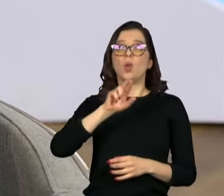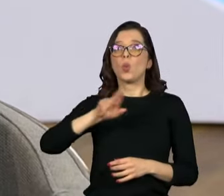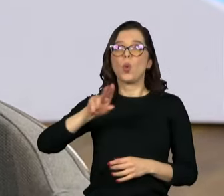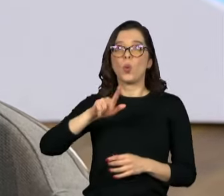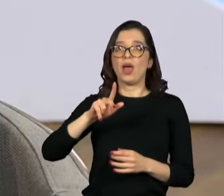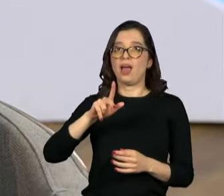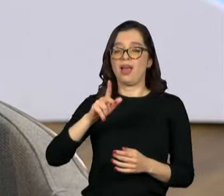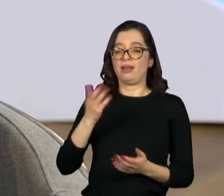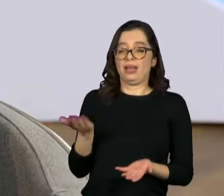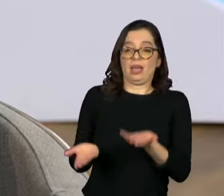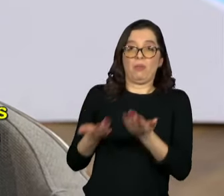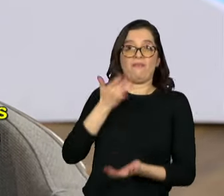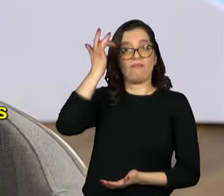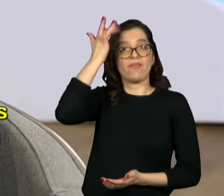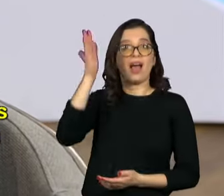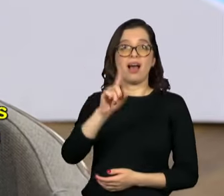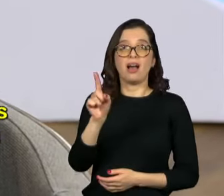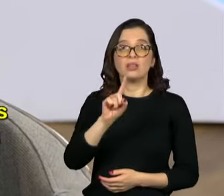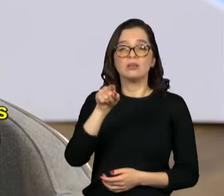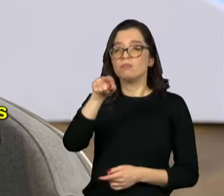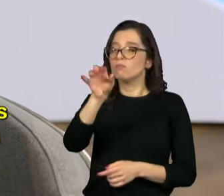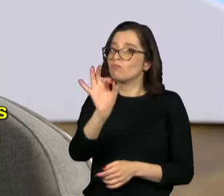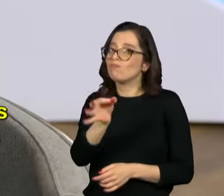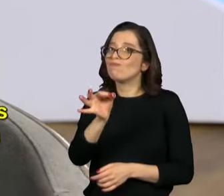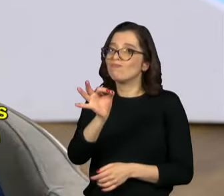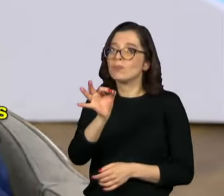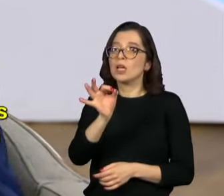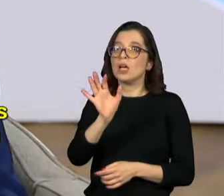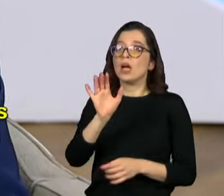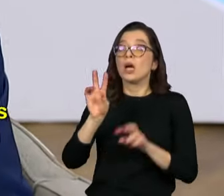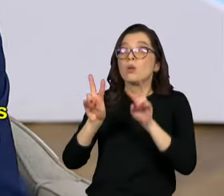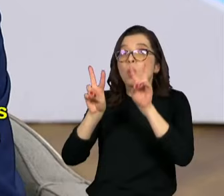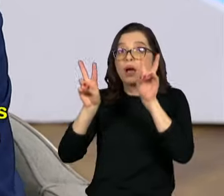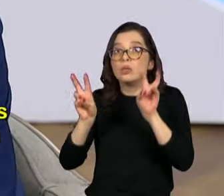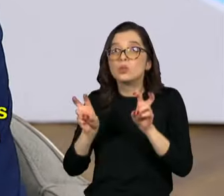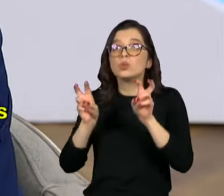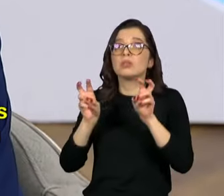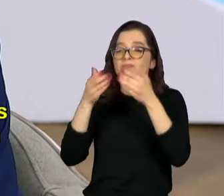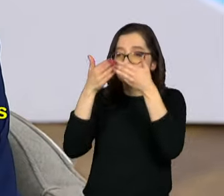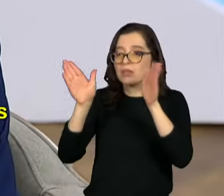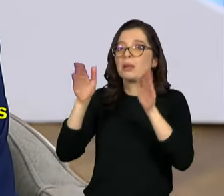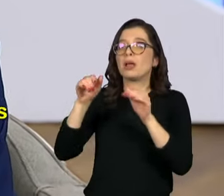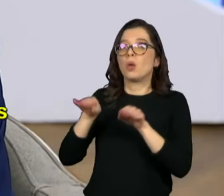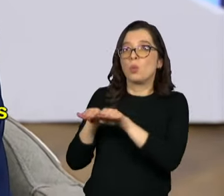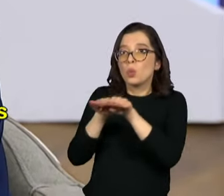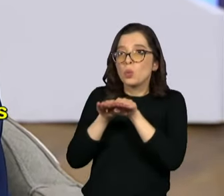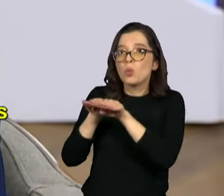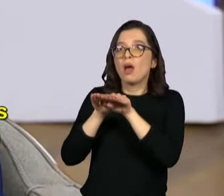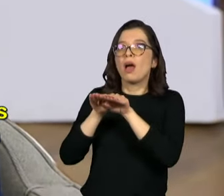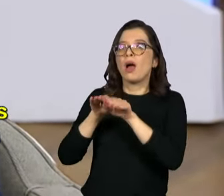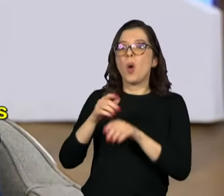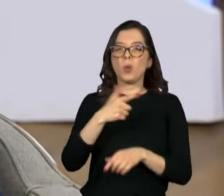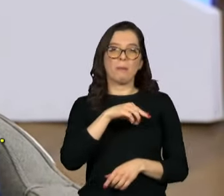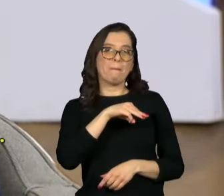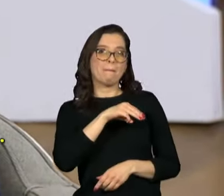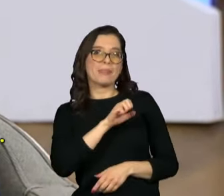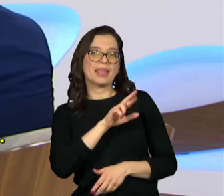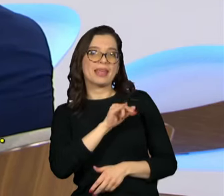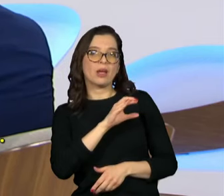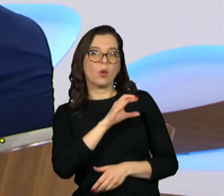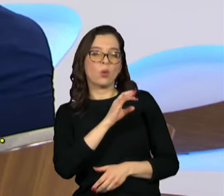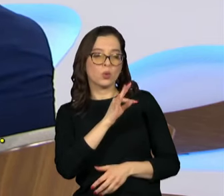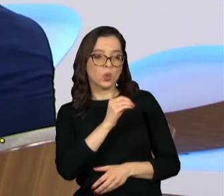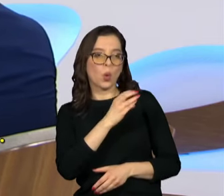easy thing to balance. You're right about that. On the broader question of inequality and meritocracy in